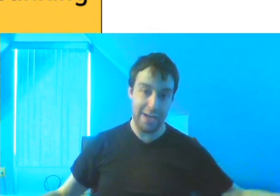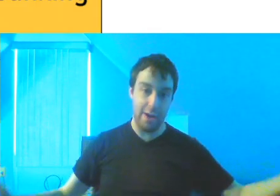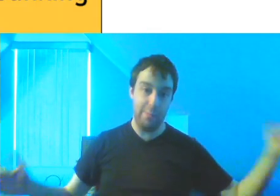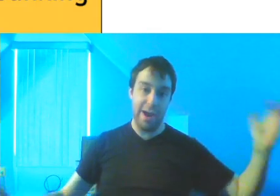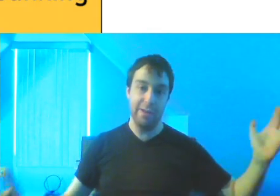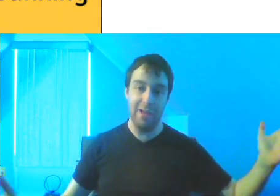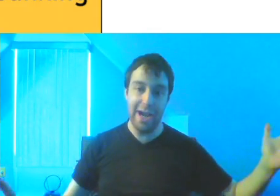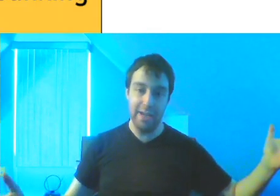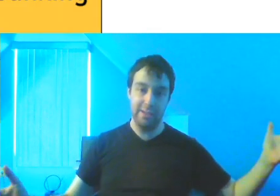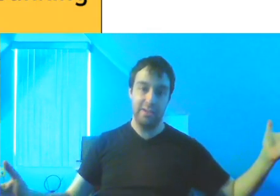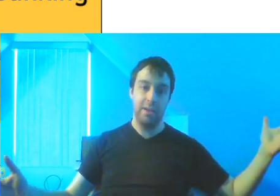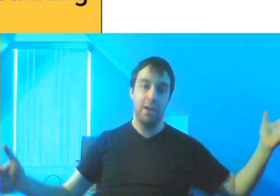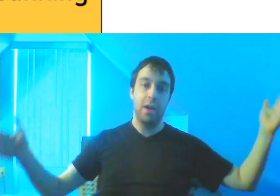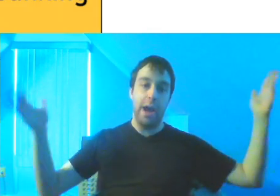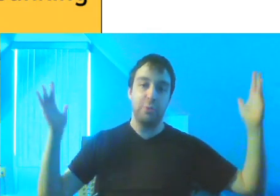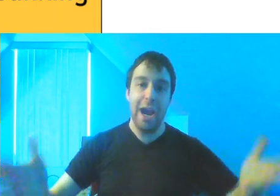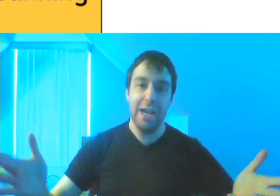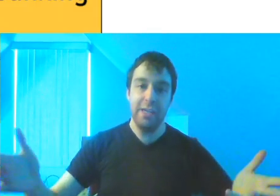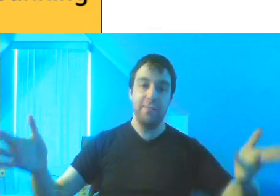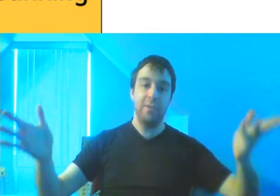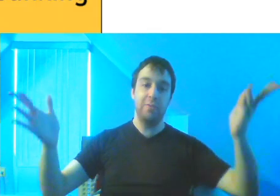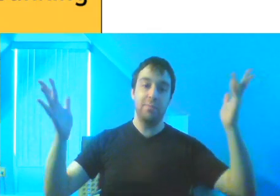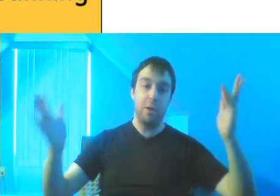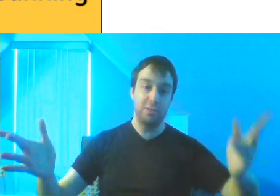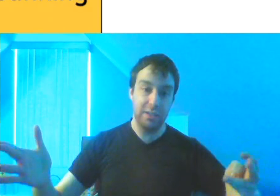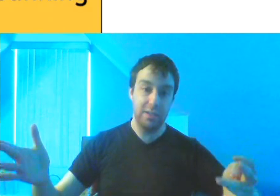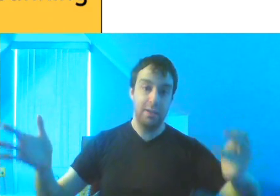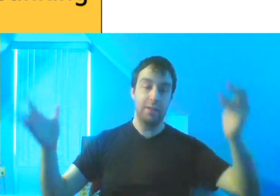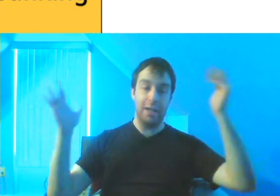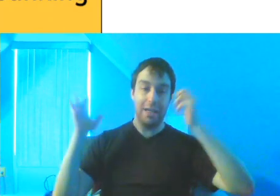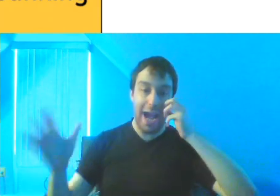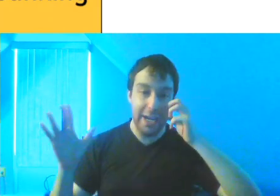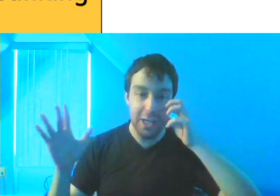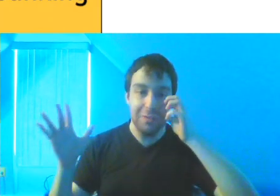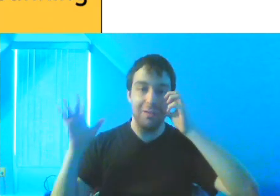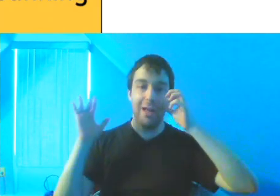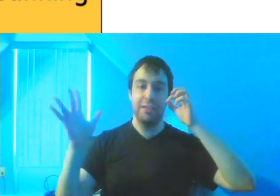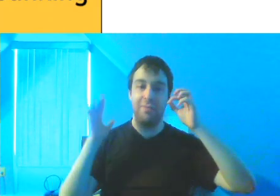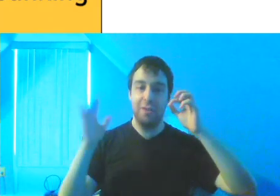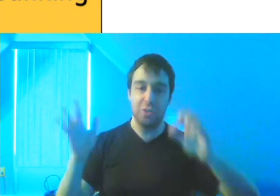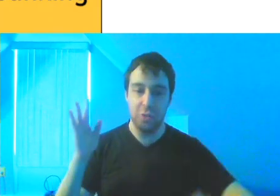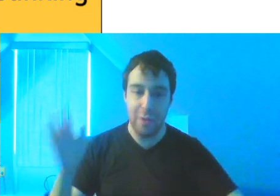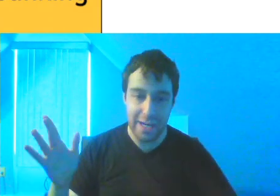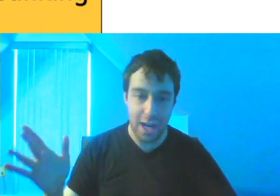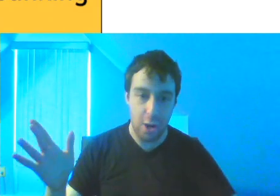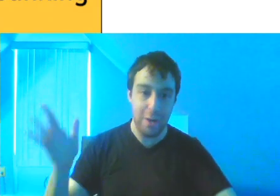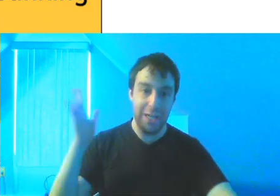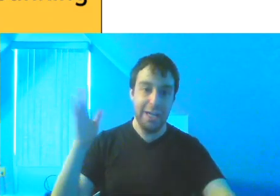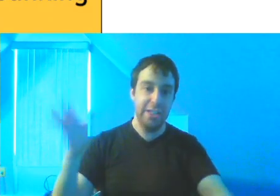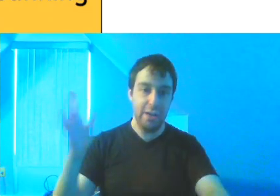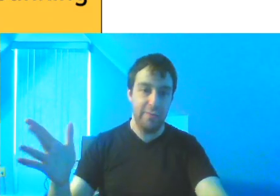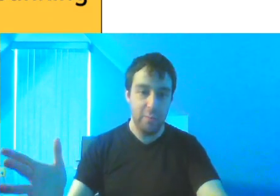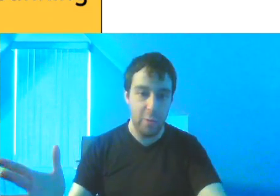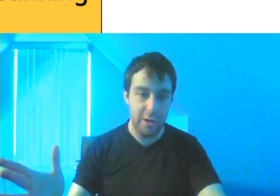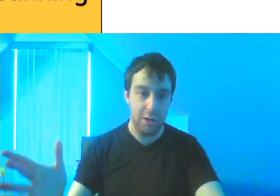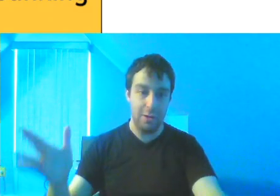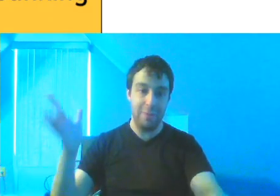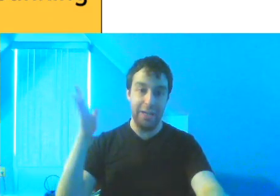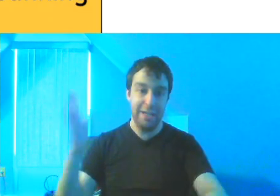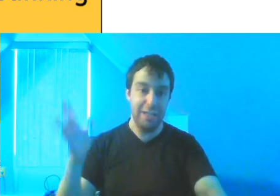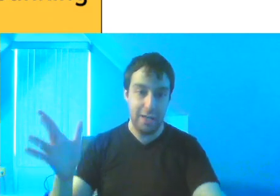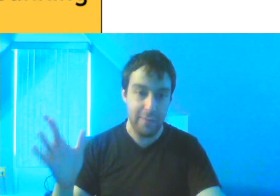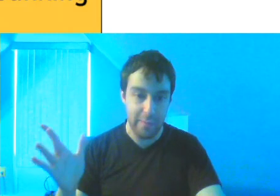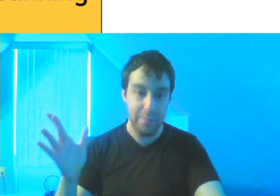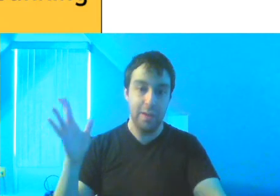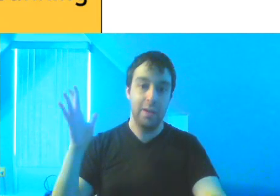information right now. Bottom line is, I'm trying to give you the most accurate elected officials right now. We need to hear from Laura Curran.